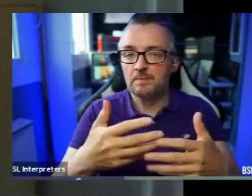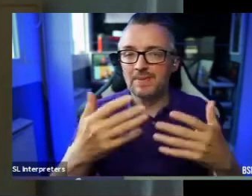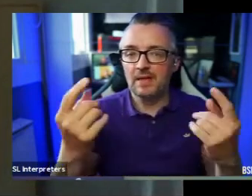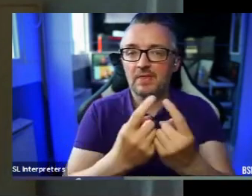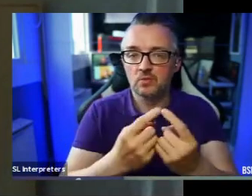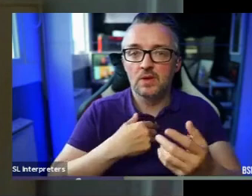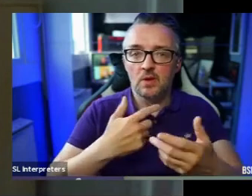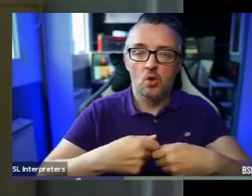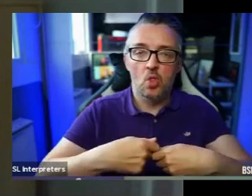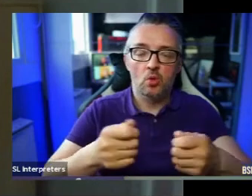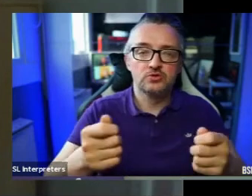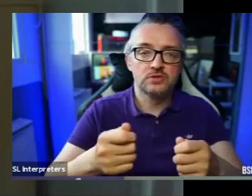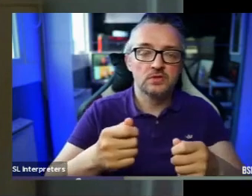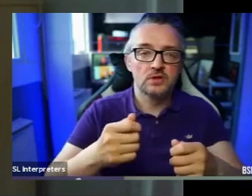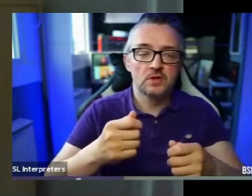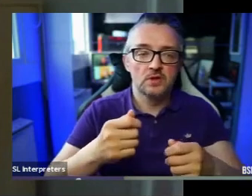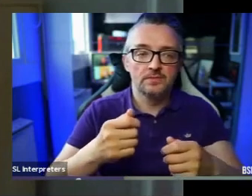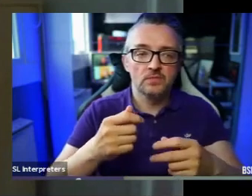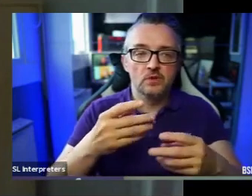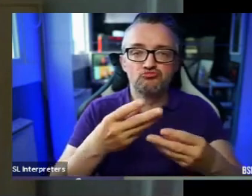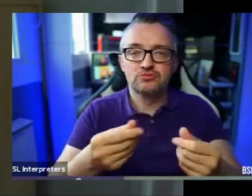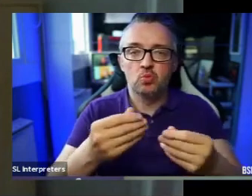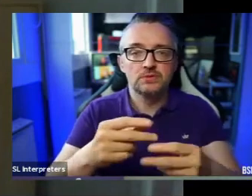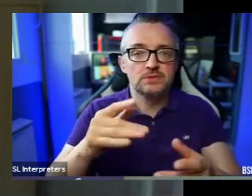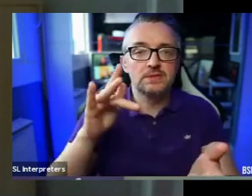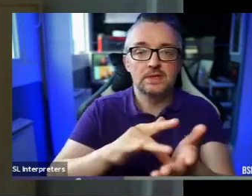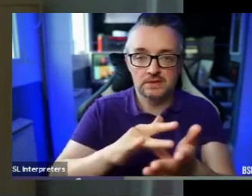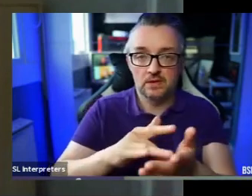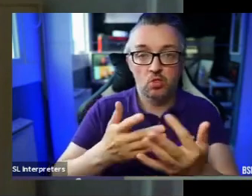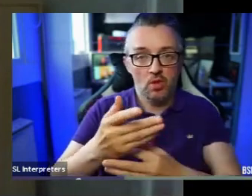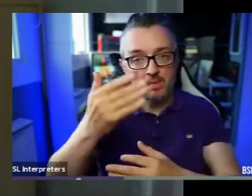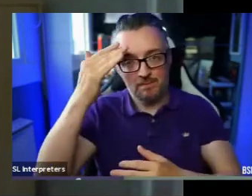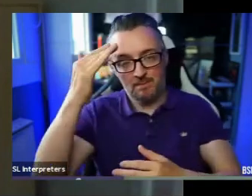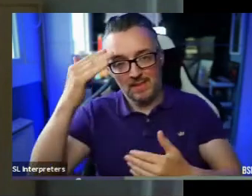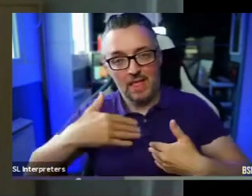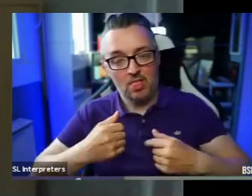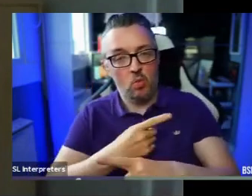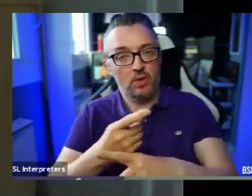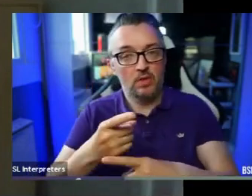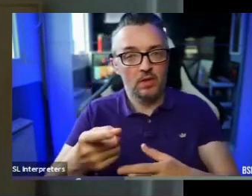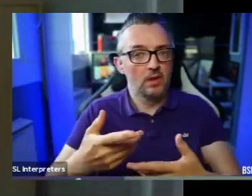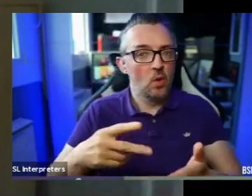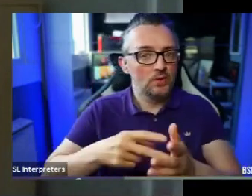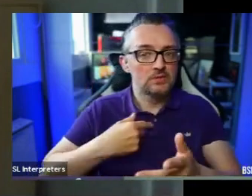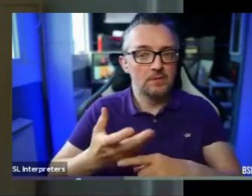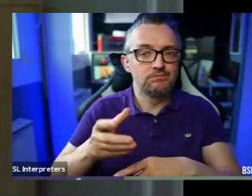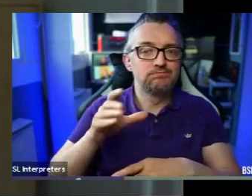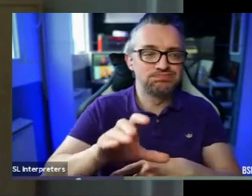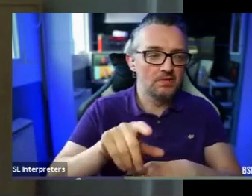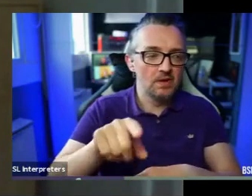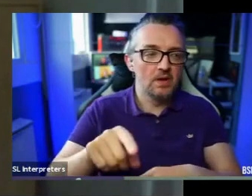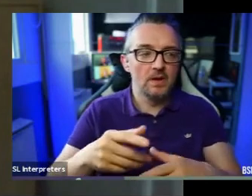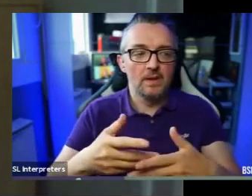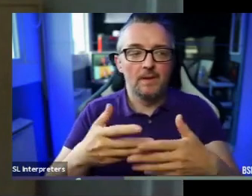so a couple of big things. We launched a virtual resource centre during Dementia Awareness Week, and that's been a substantial investment for